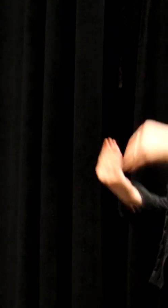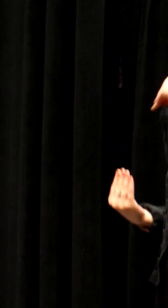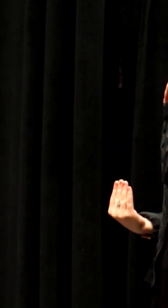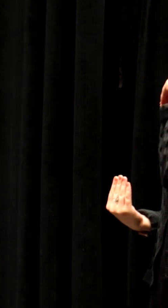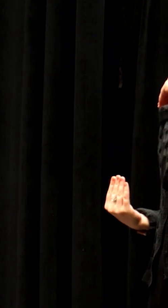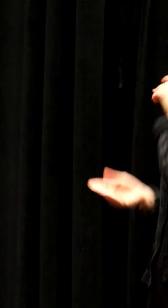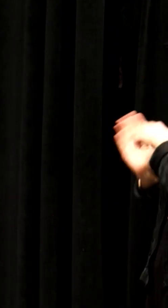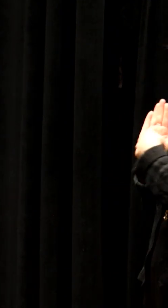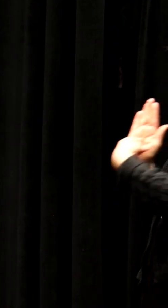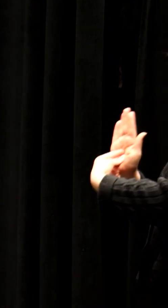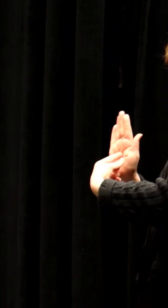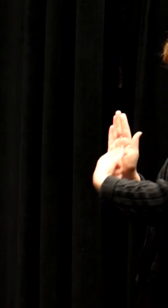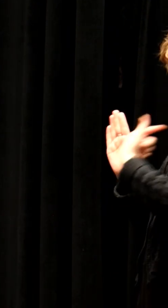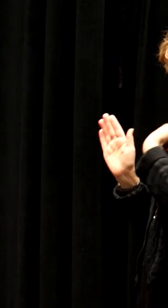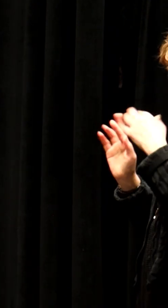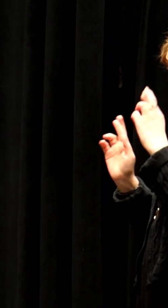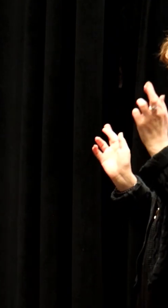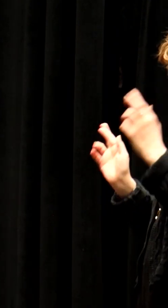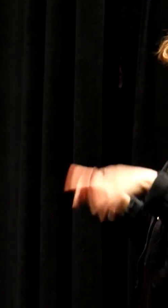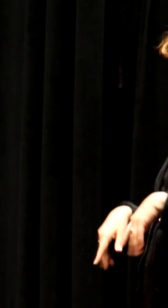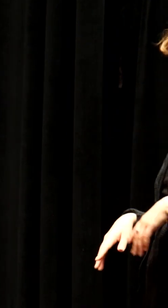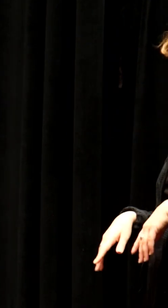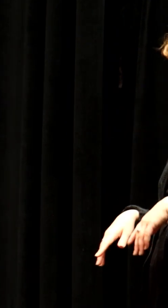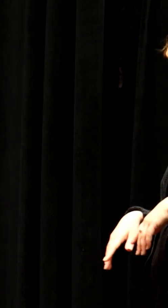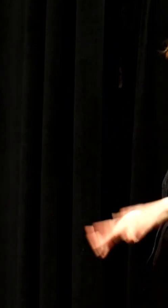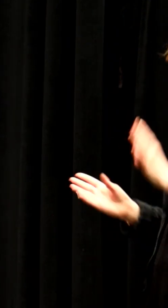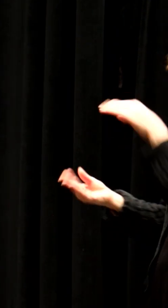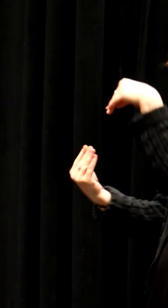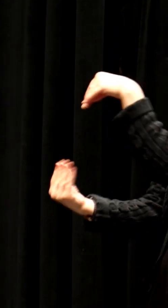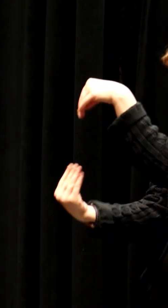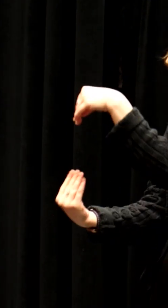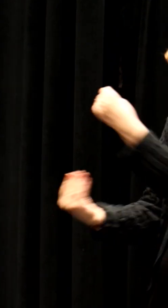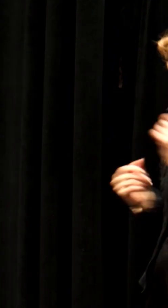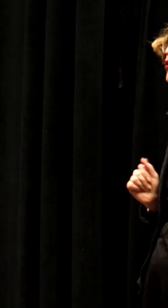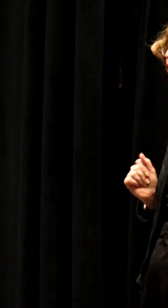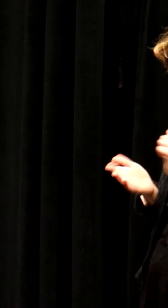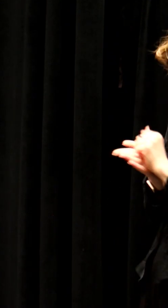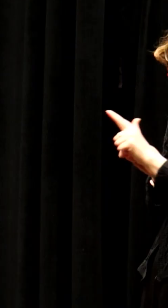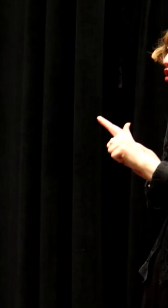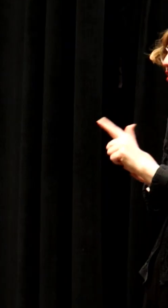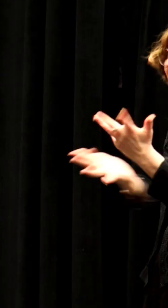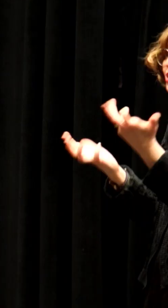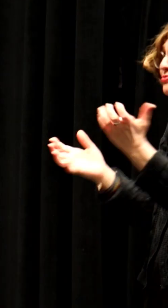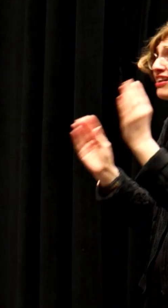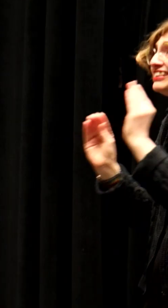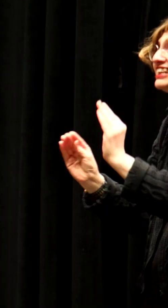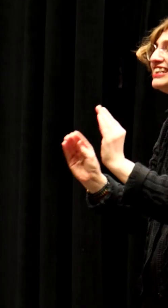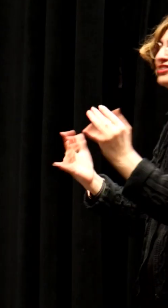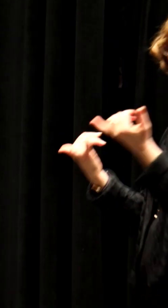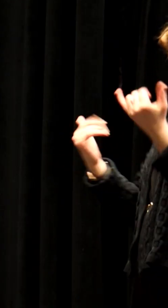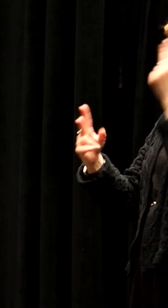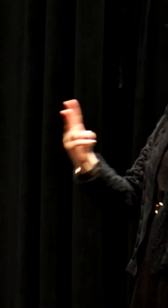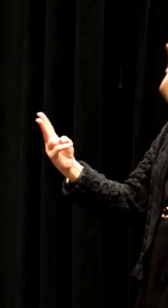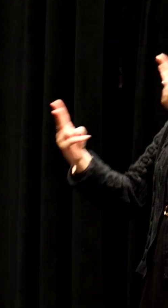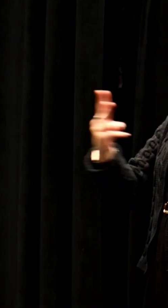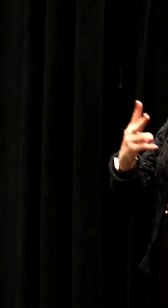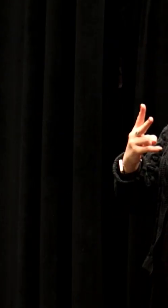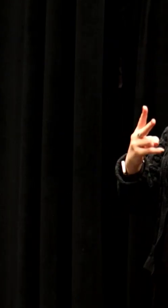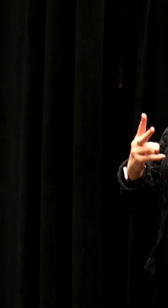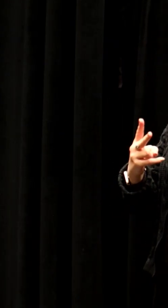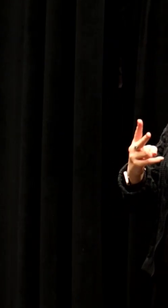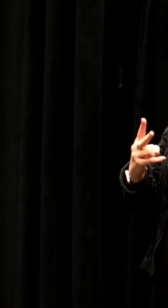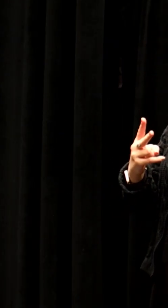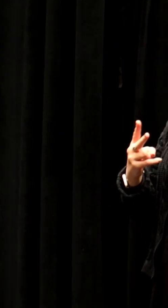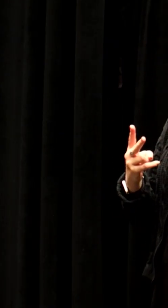That was like back then. I was like, I just need this paper. I really want to teach. In retrospect, I think about it now. I'm like, I probably should have gone